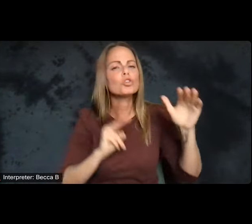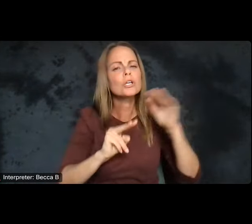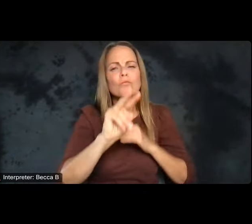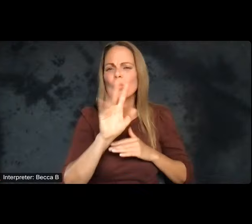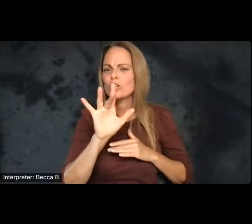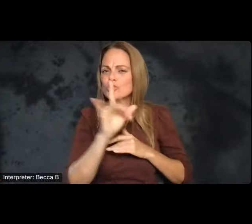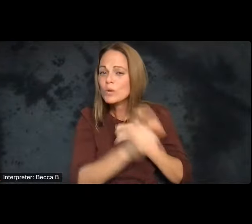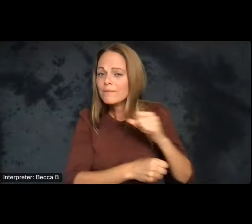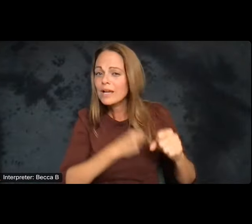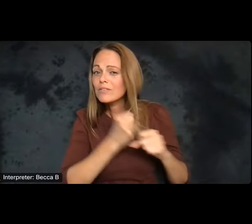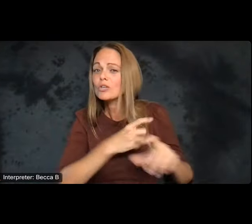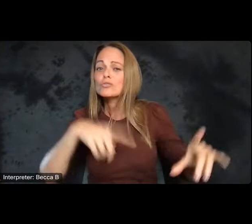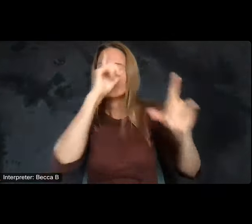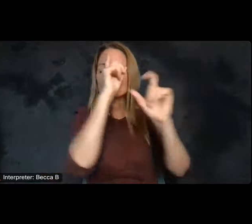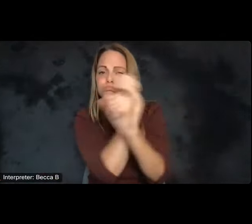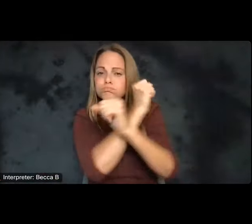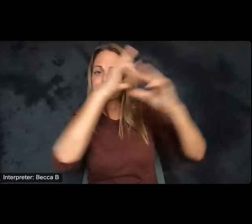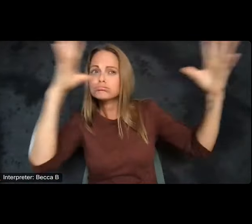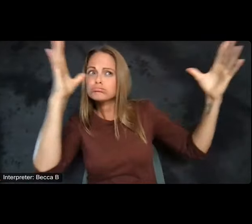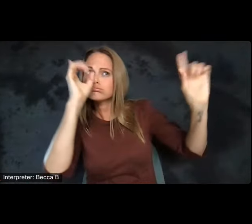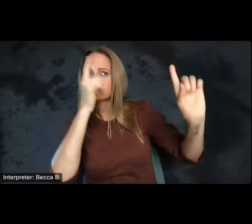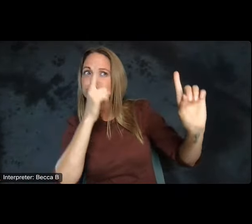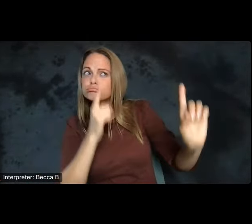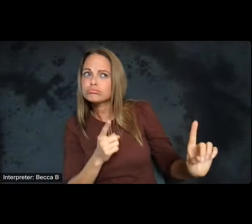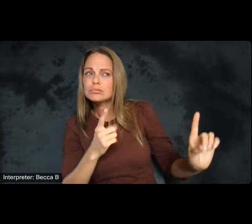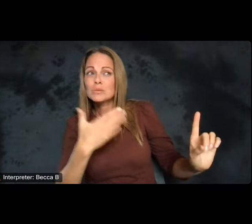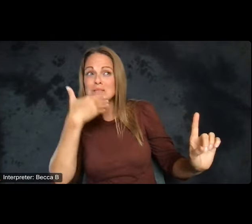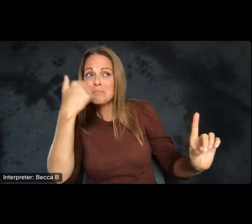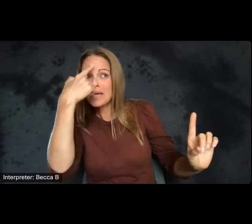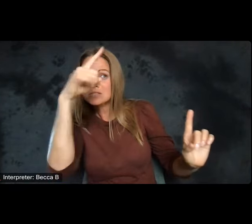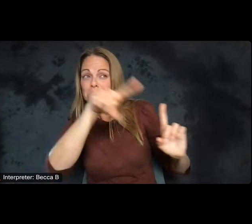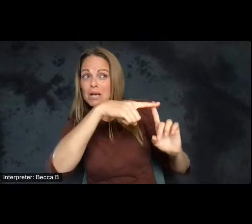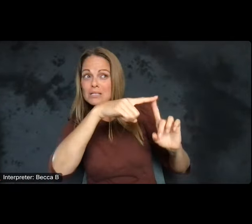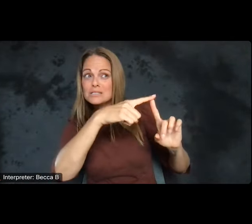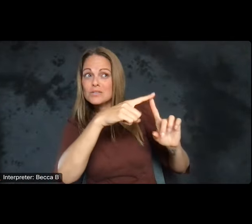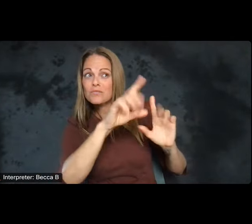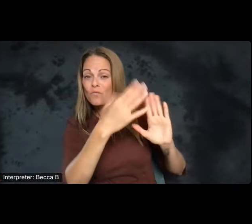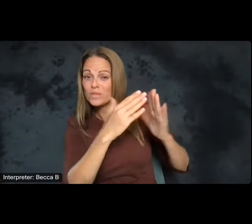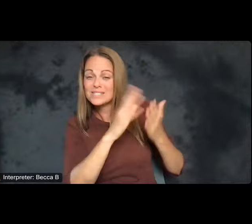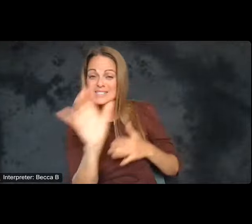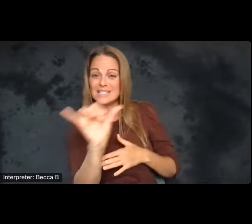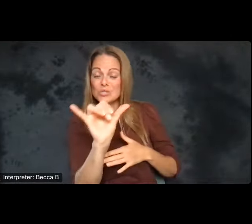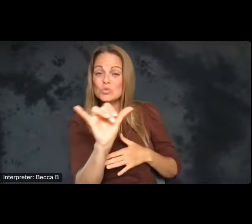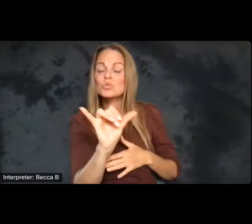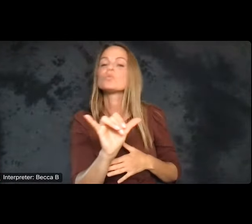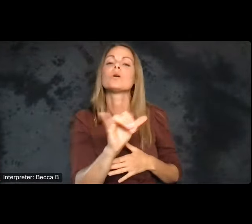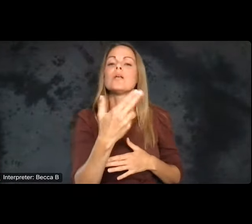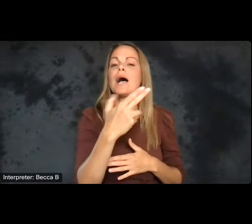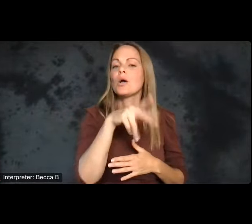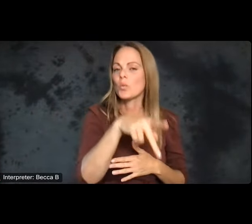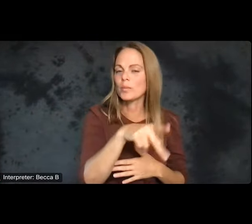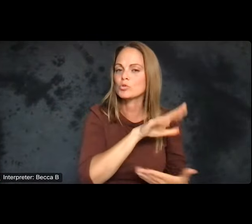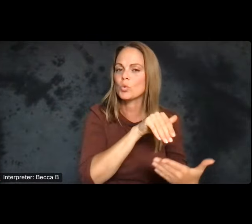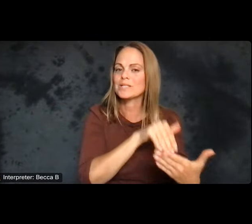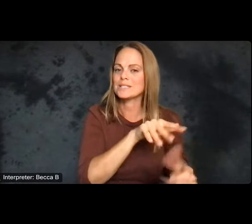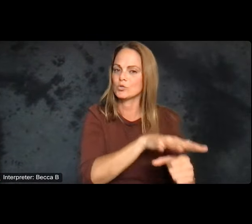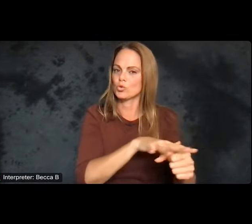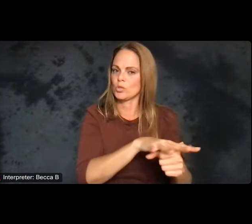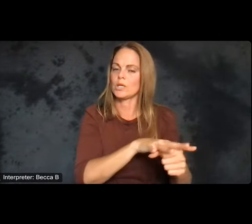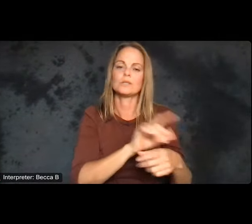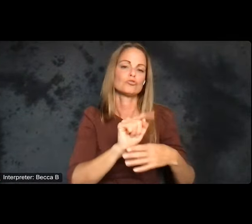at what is advantageous for the city of Salina. That city for the highway patrol is important. Its central location, it enables training